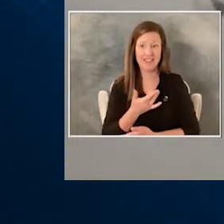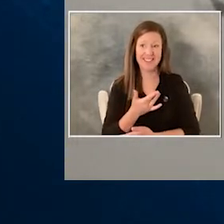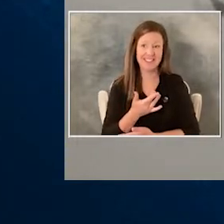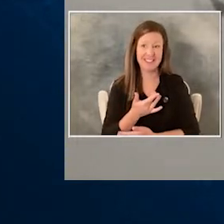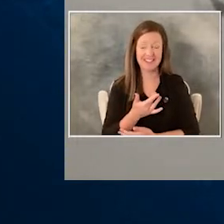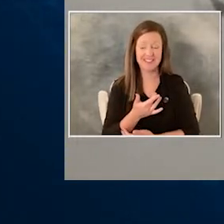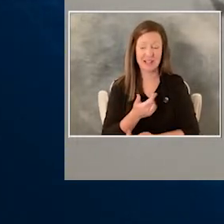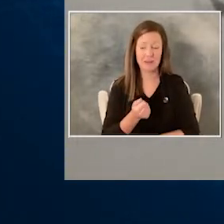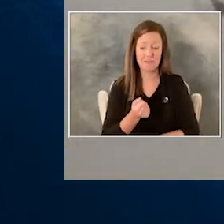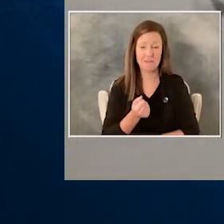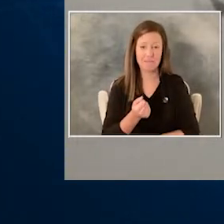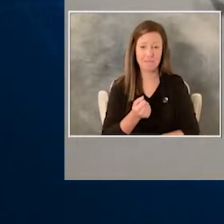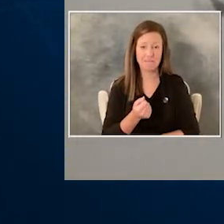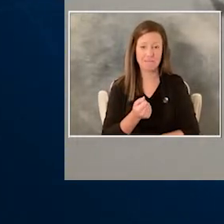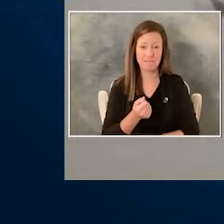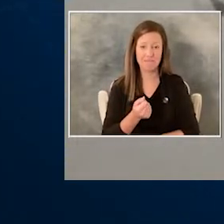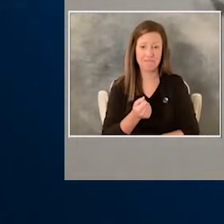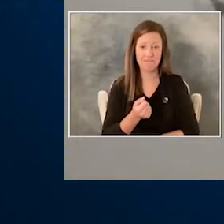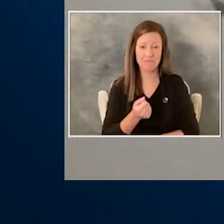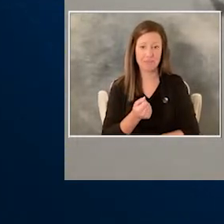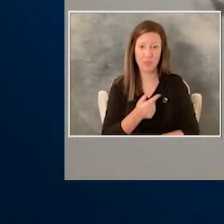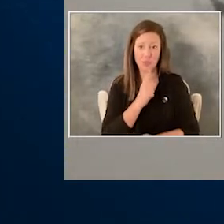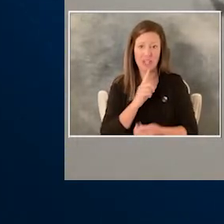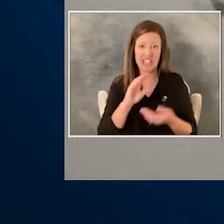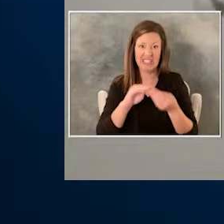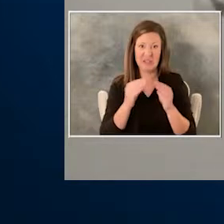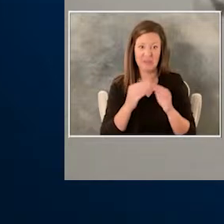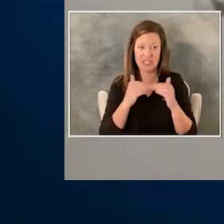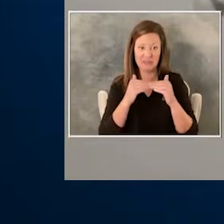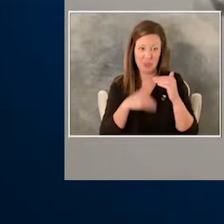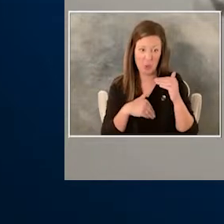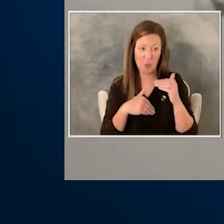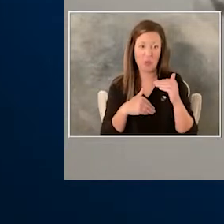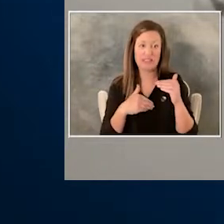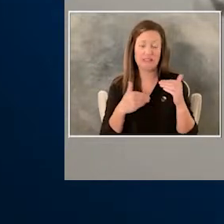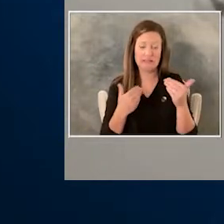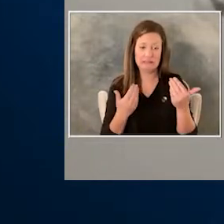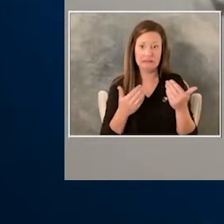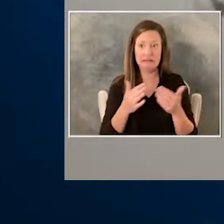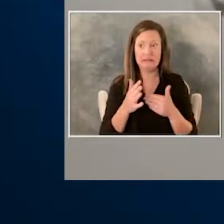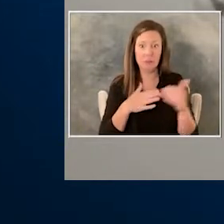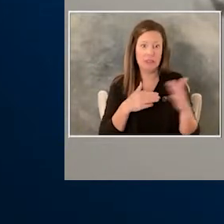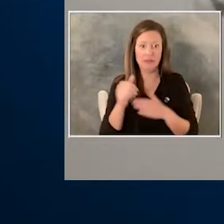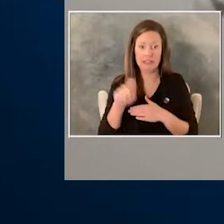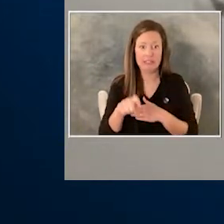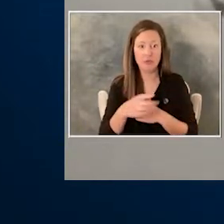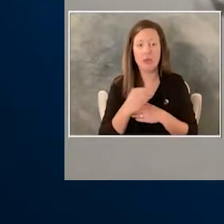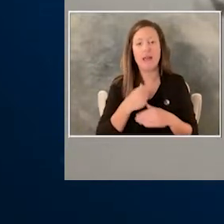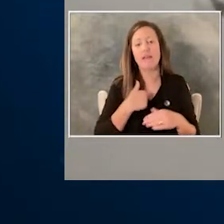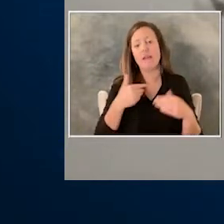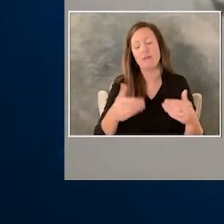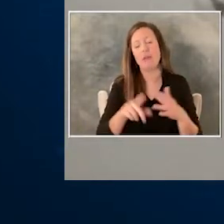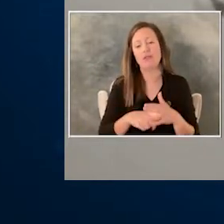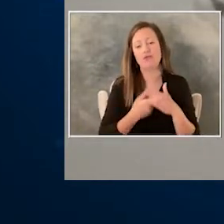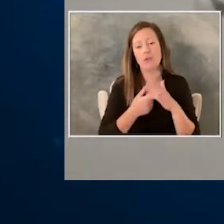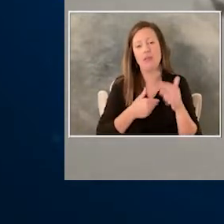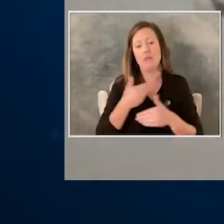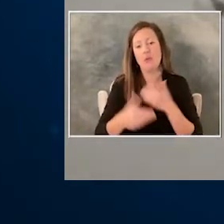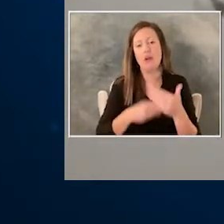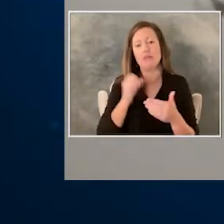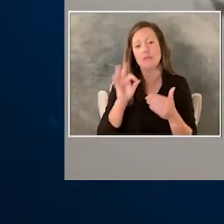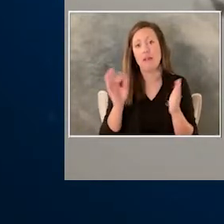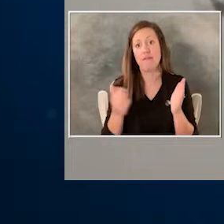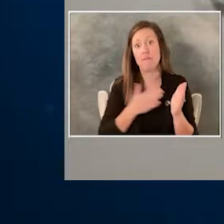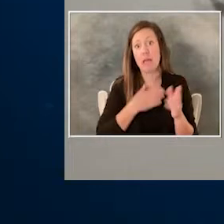below what they wanted them to be. And I started the process of getting on